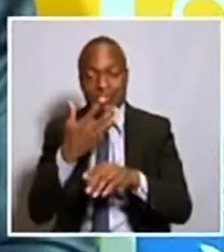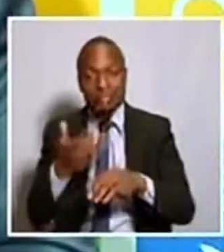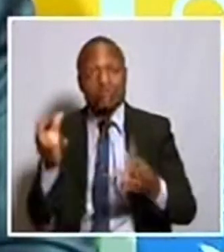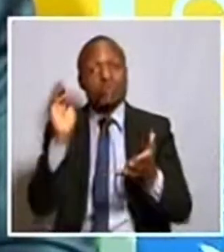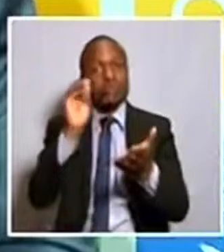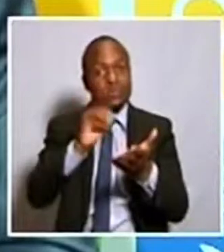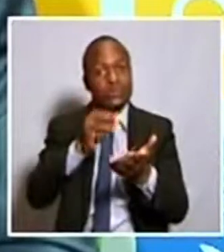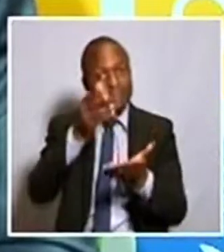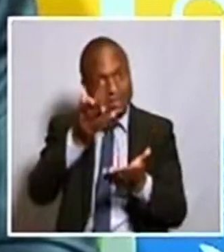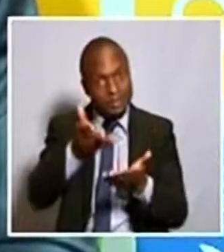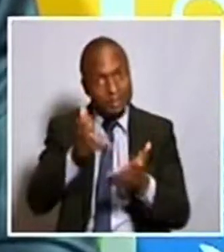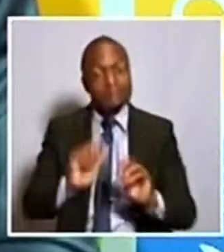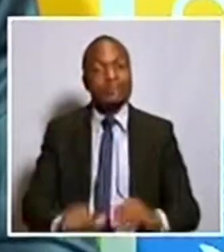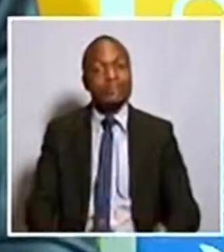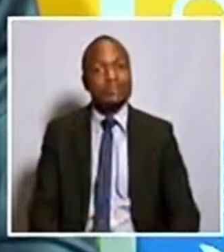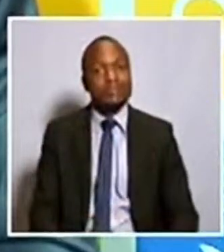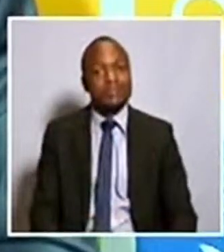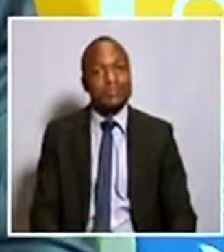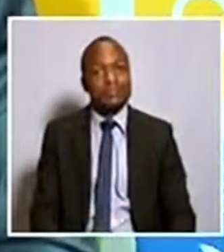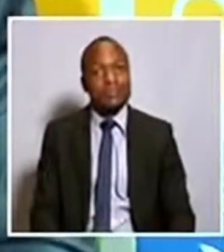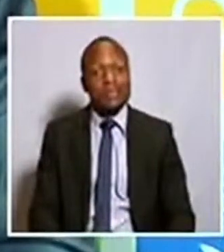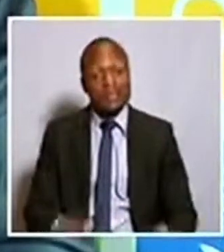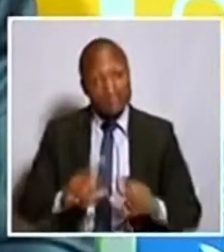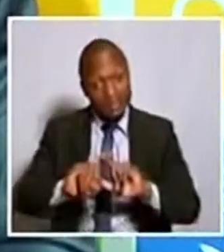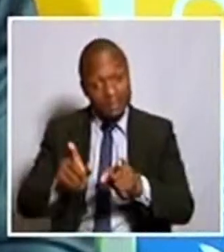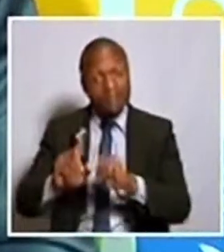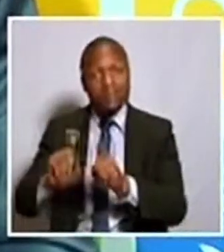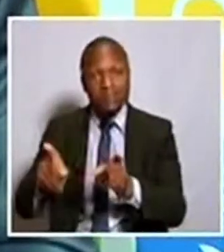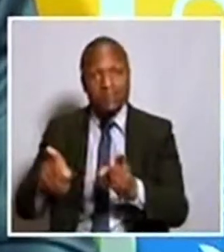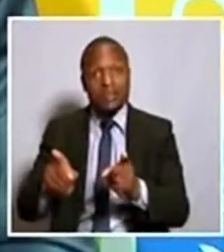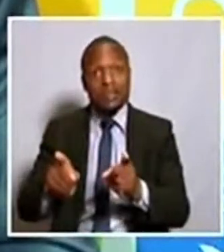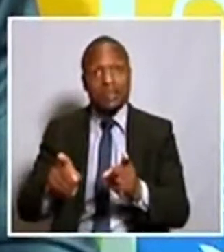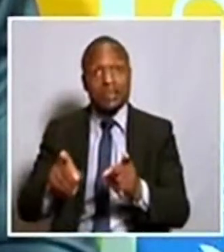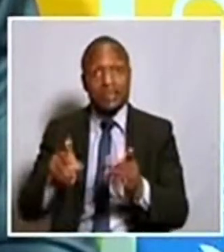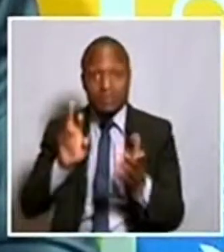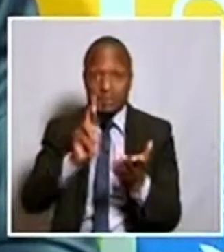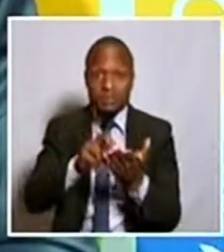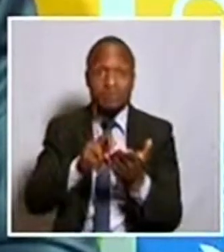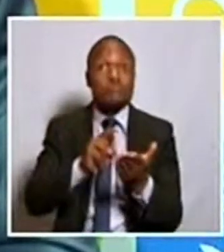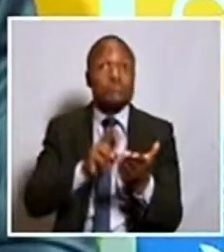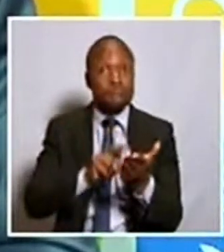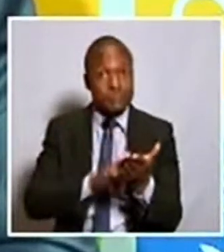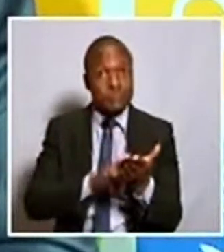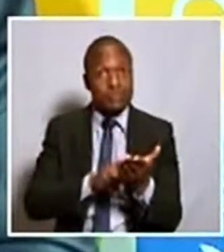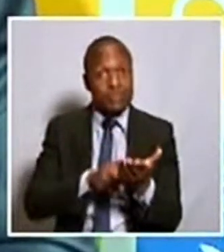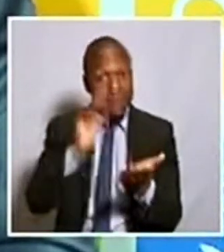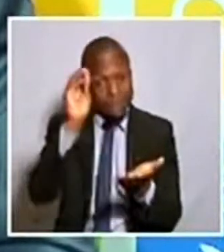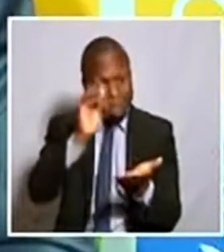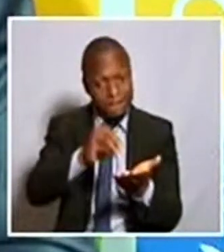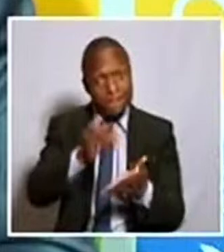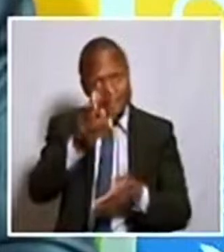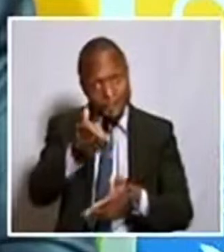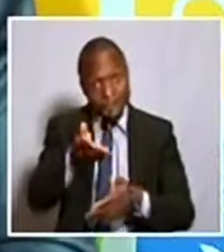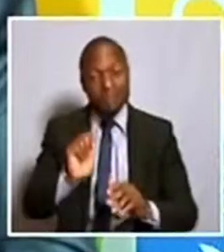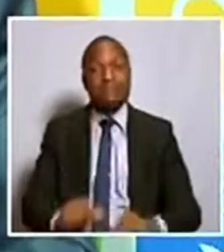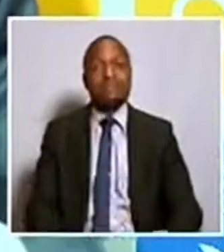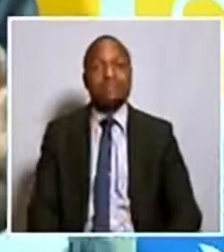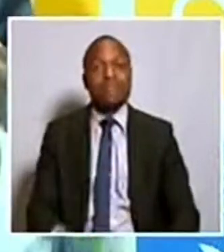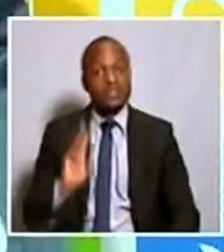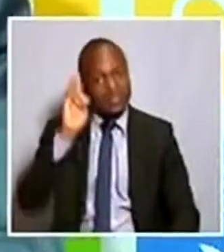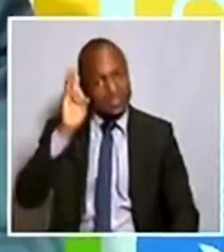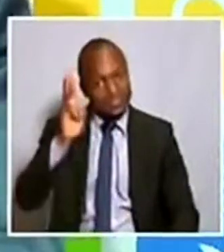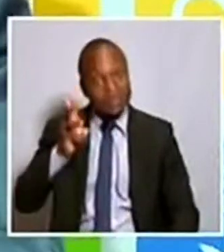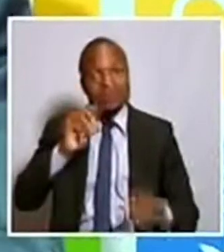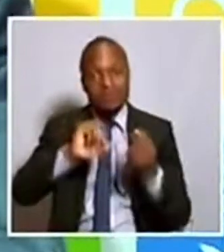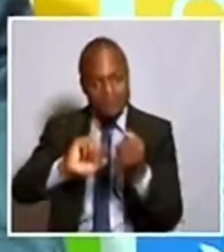have put in place. There are a number of regulatory framework that we have put in place that will